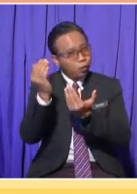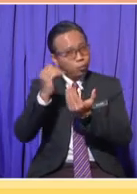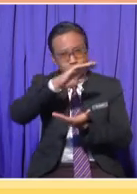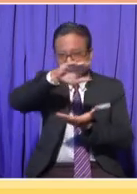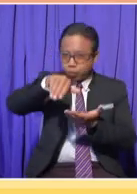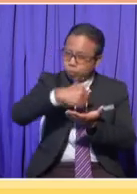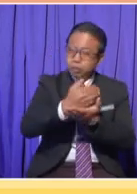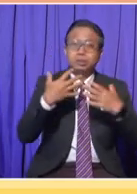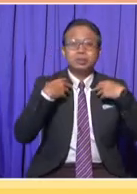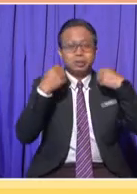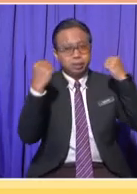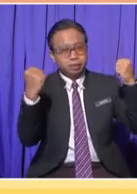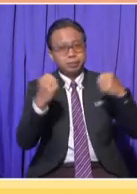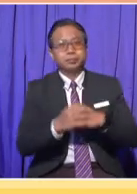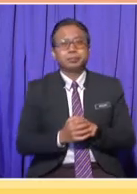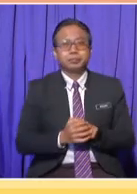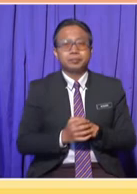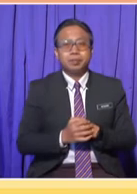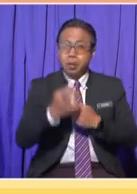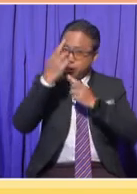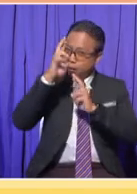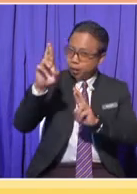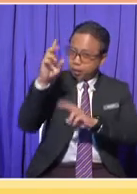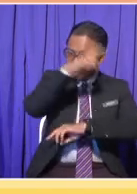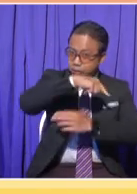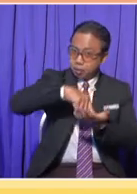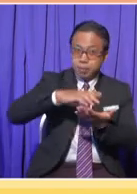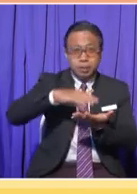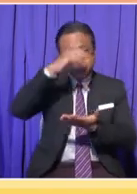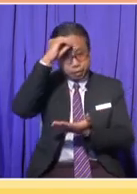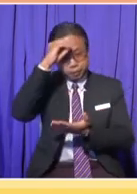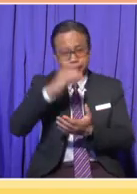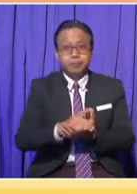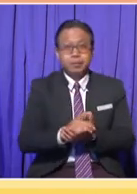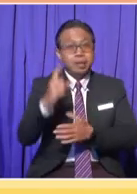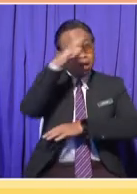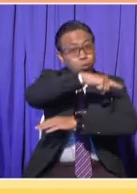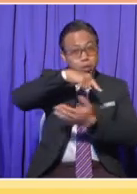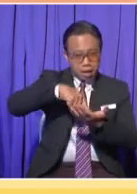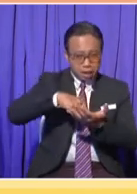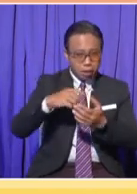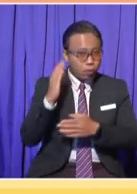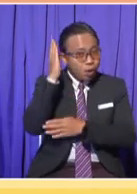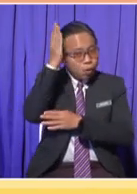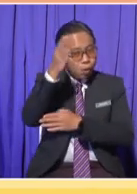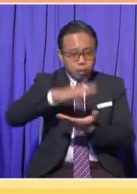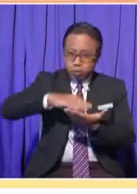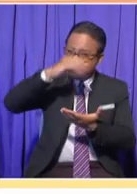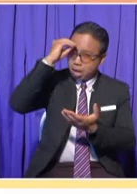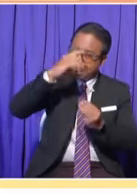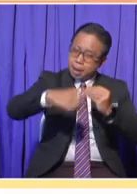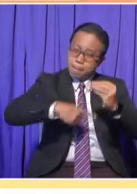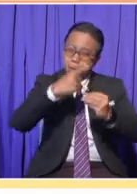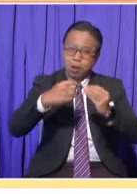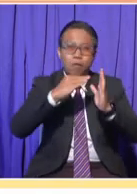in the best of health. Are you ready for today's lesson? Today, we are going to learn about